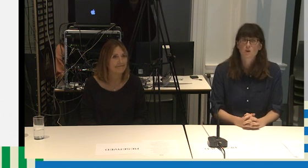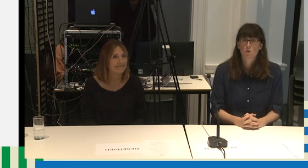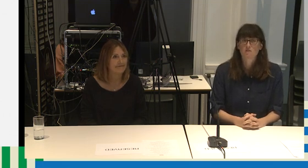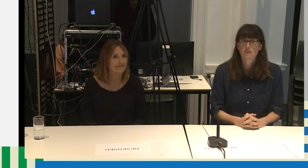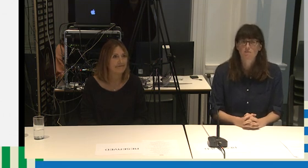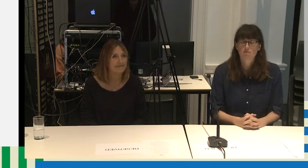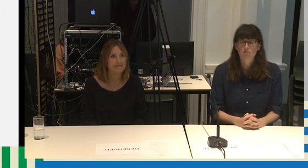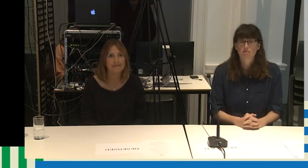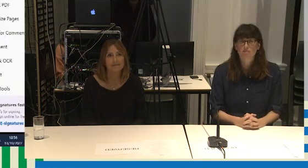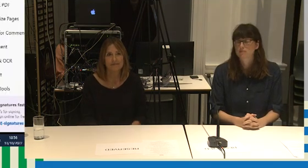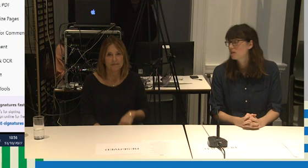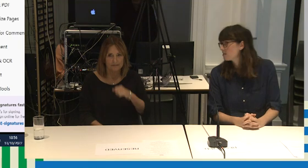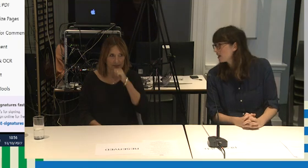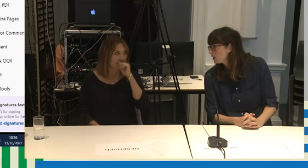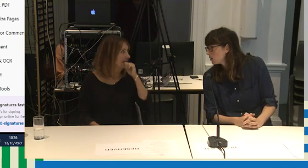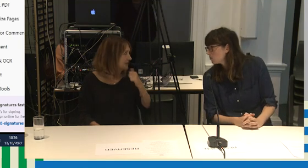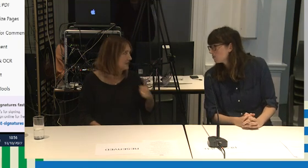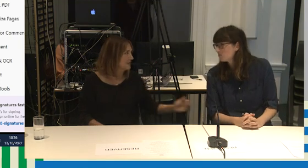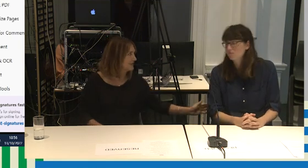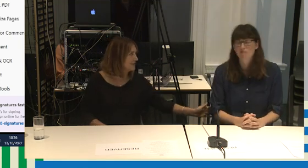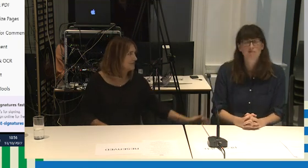I just want to show you a quick video.